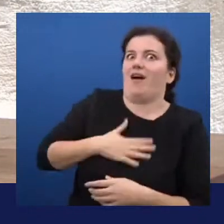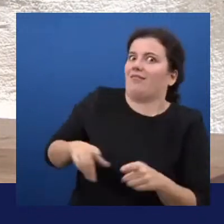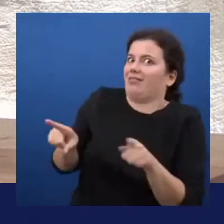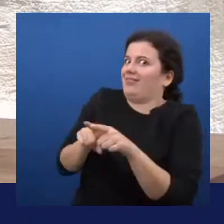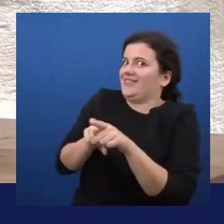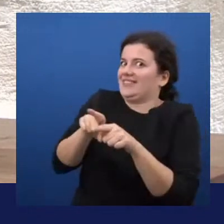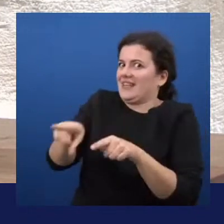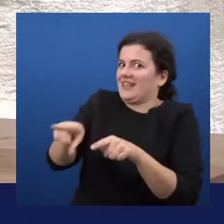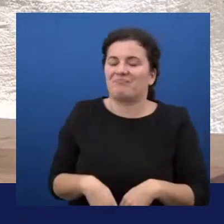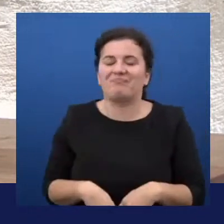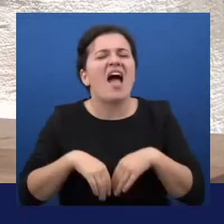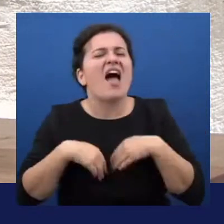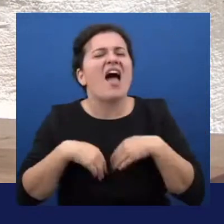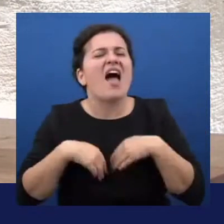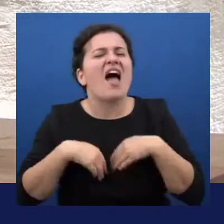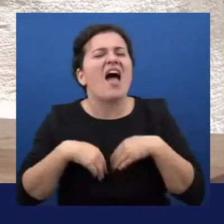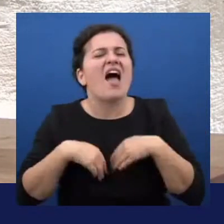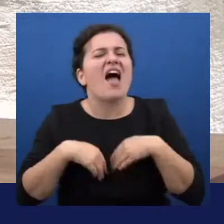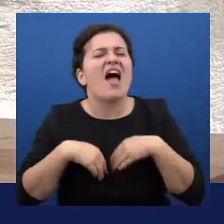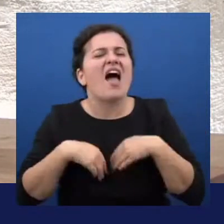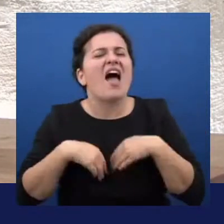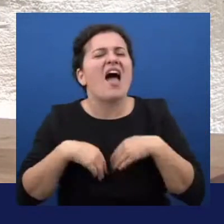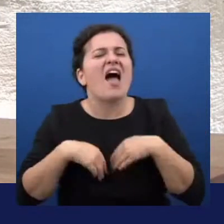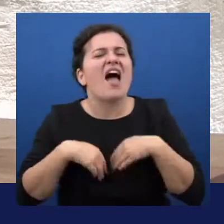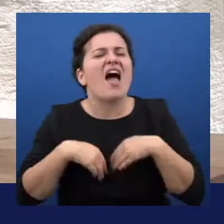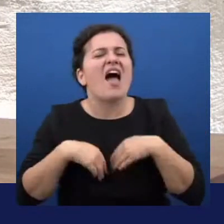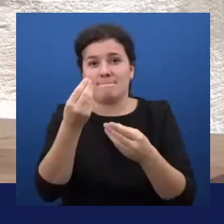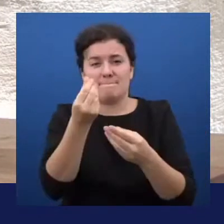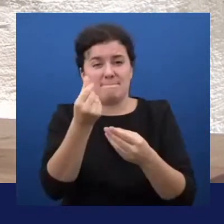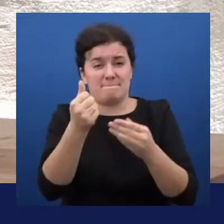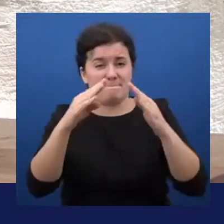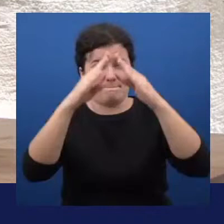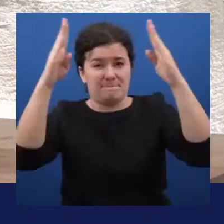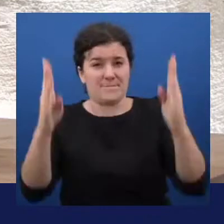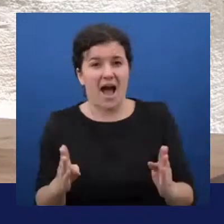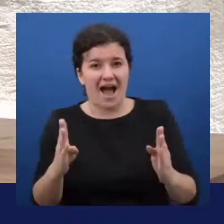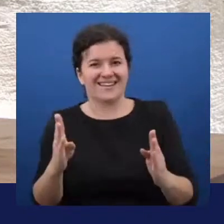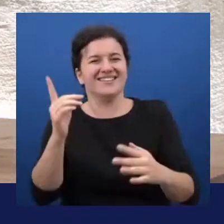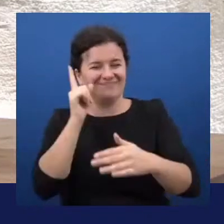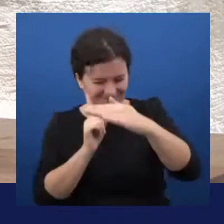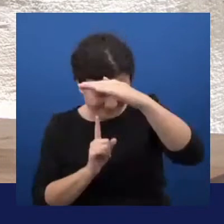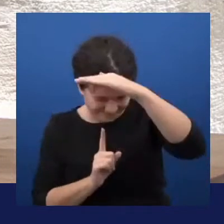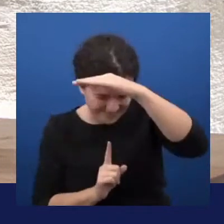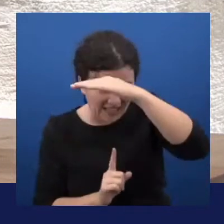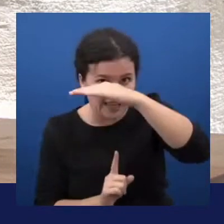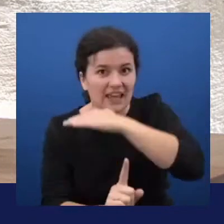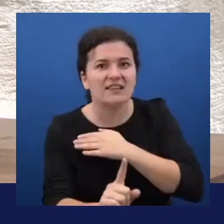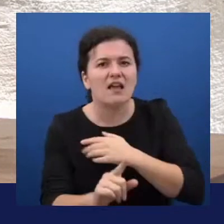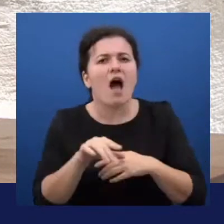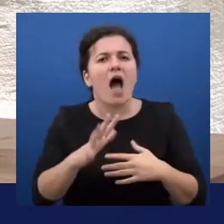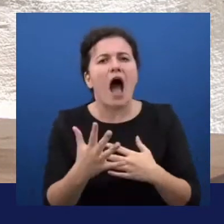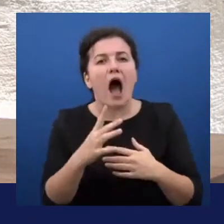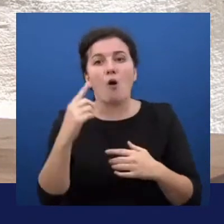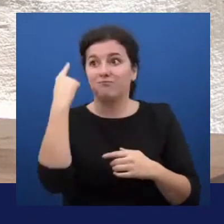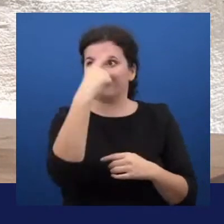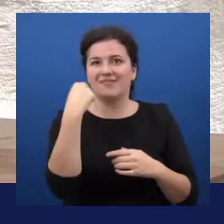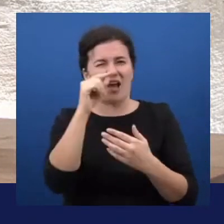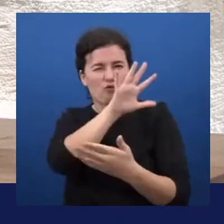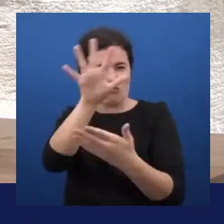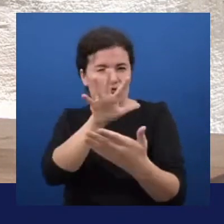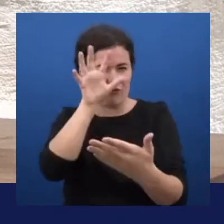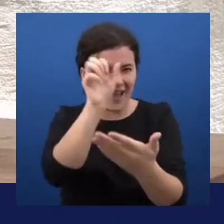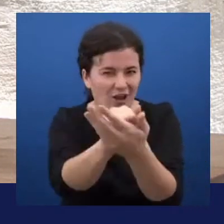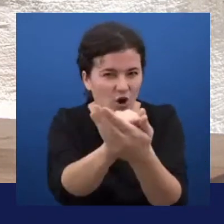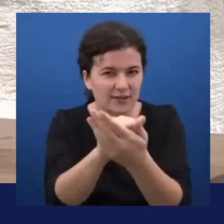come in. Do I need that many pictures of customers to train the model and identify the customer? Customer recognition, is this a good service